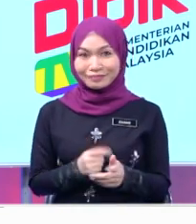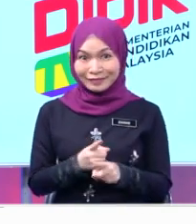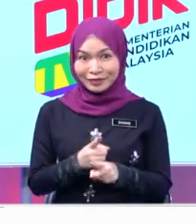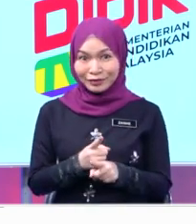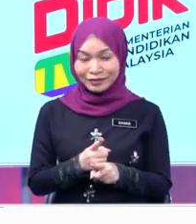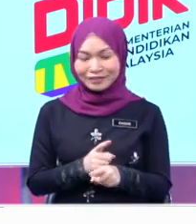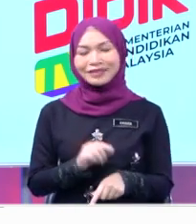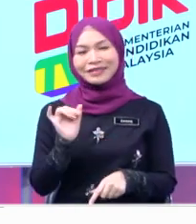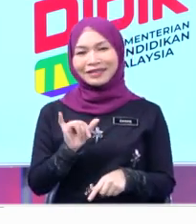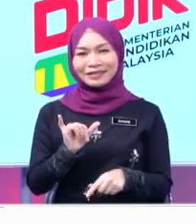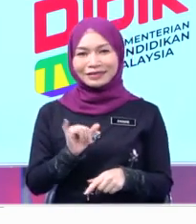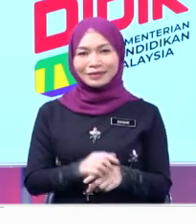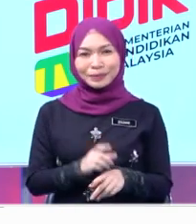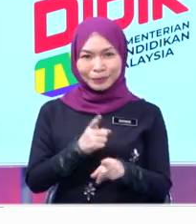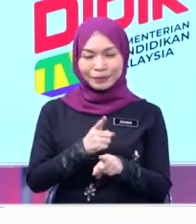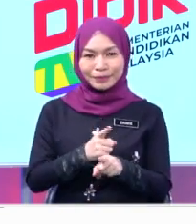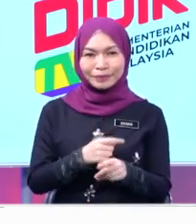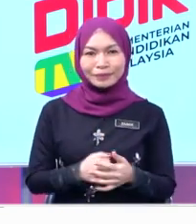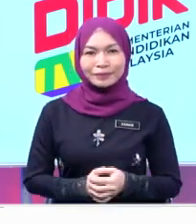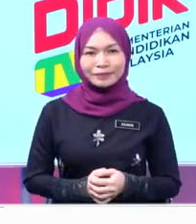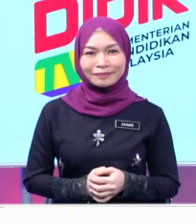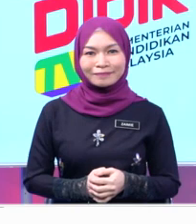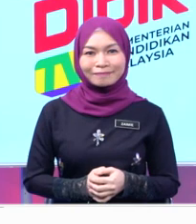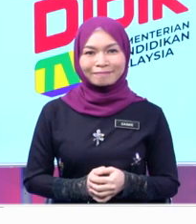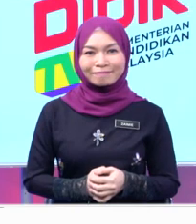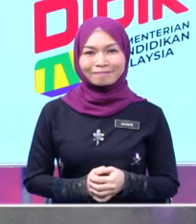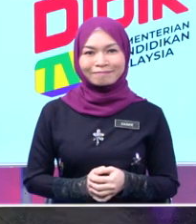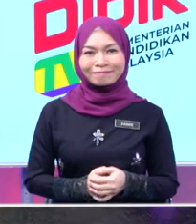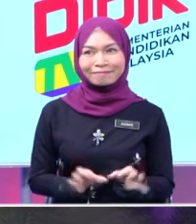Yes. Okay, great. Yes. Right, wonderful.